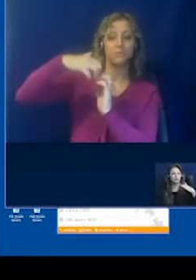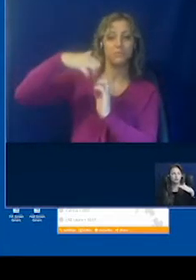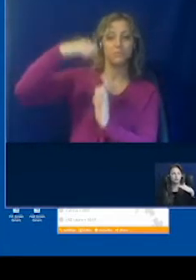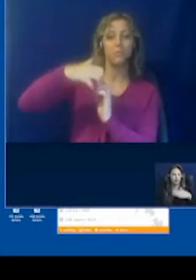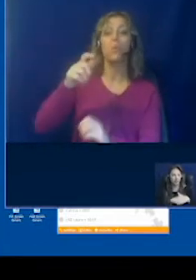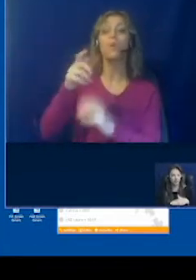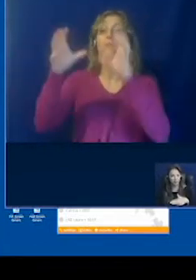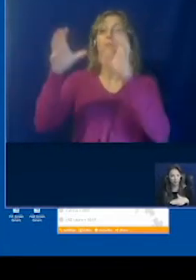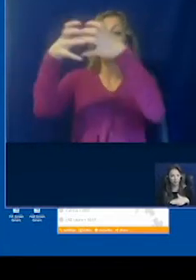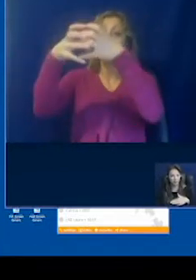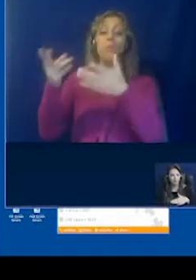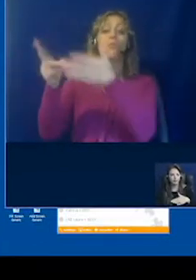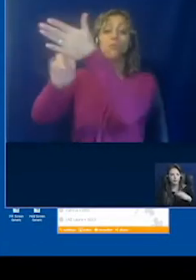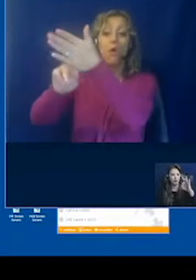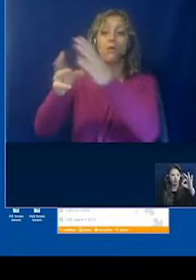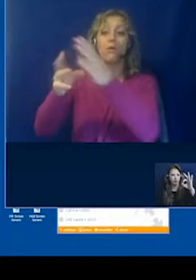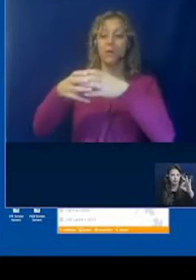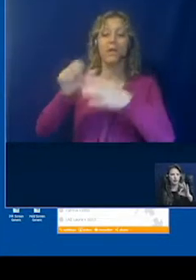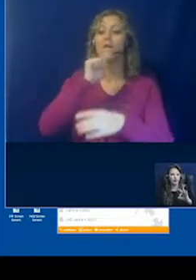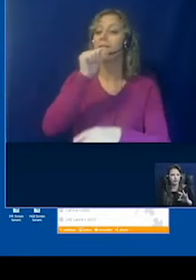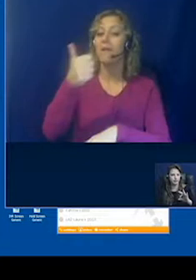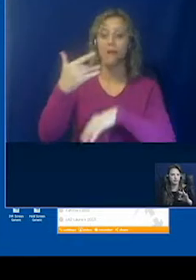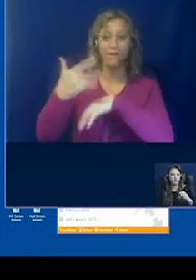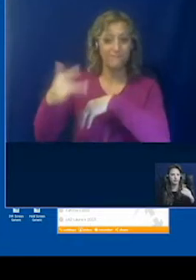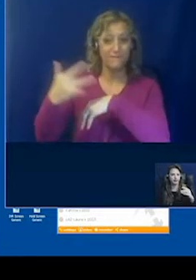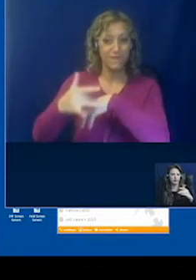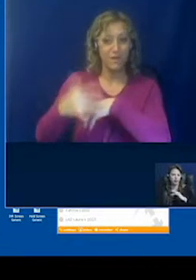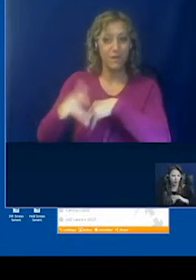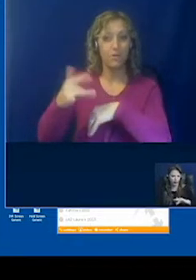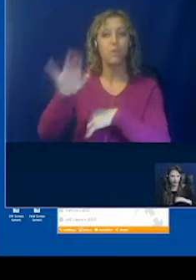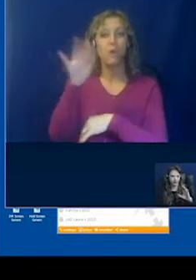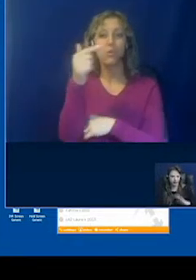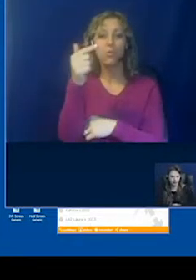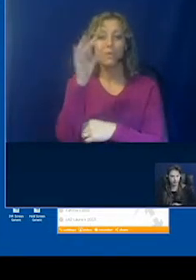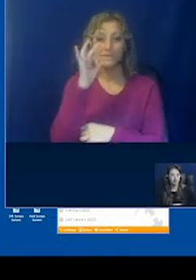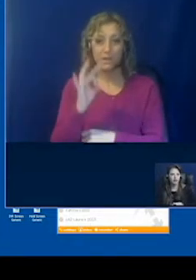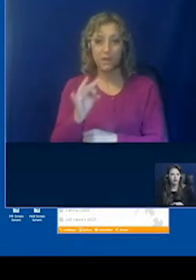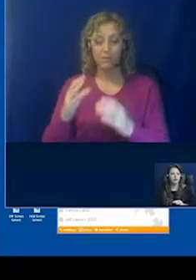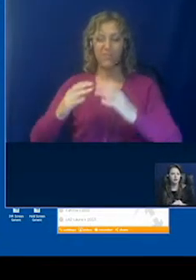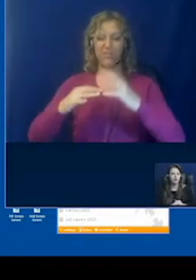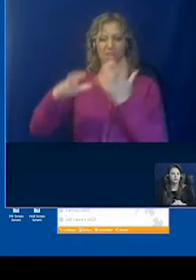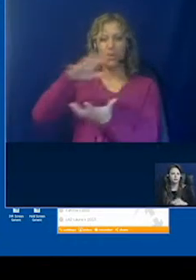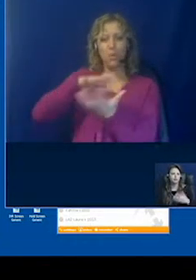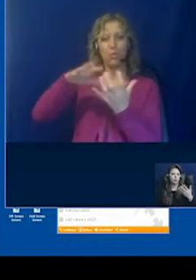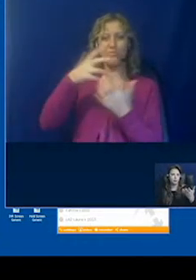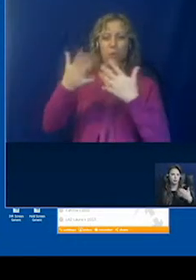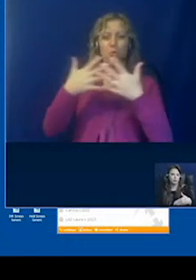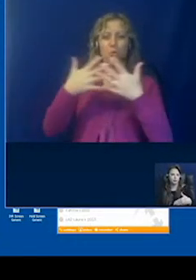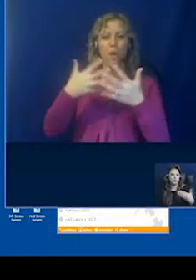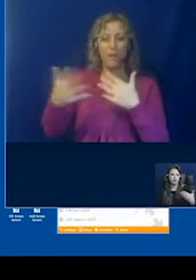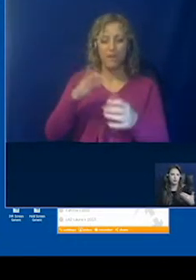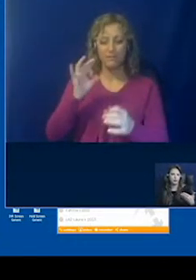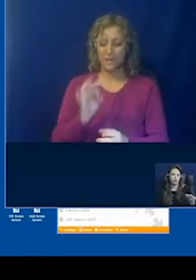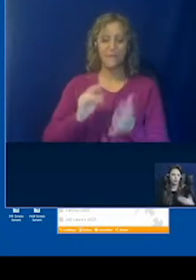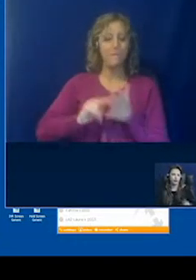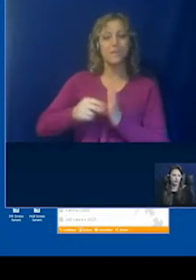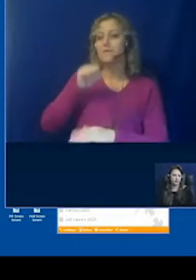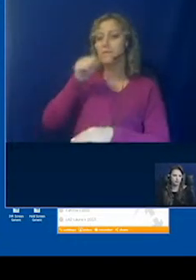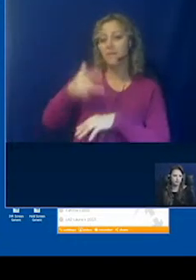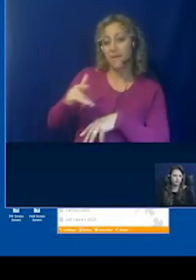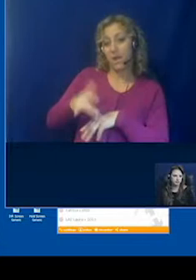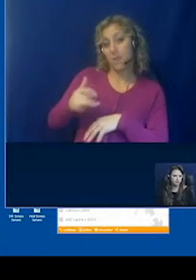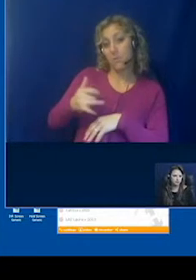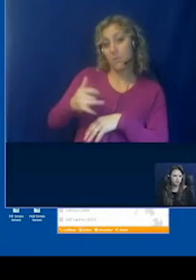those who are unavailable by the green dot and then a gray dot. So you can choose to see those or